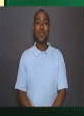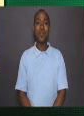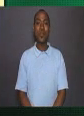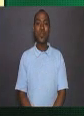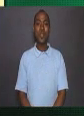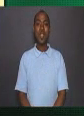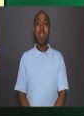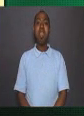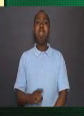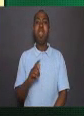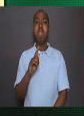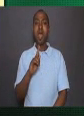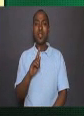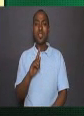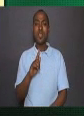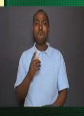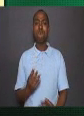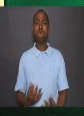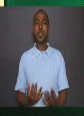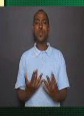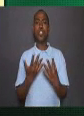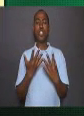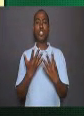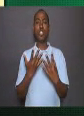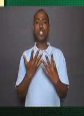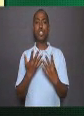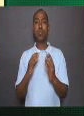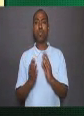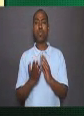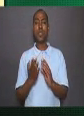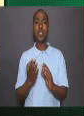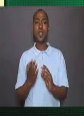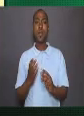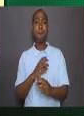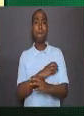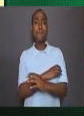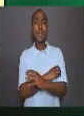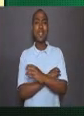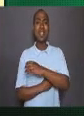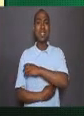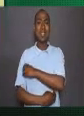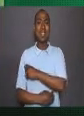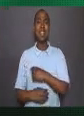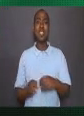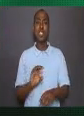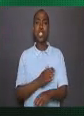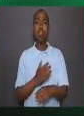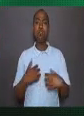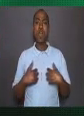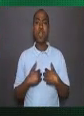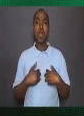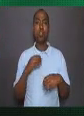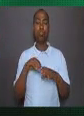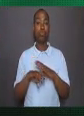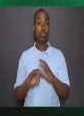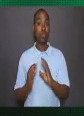Lactic fermentation occurs in the muscle cells of animals.